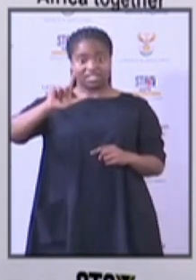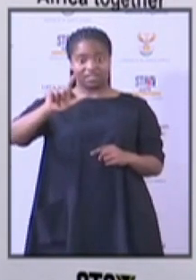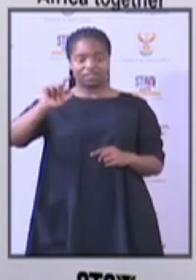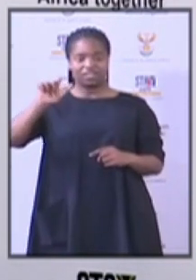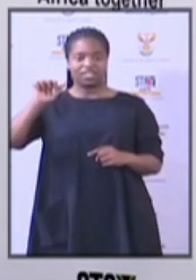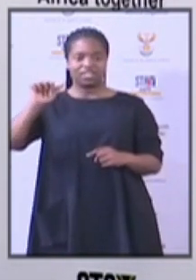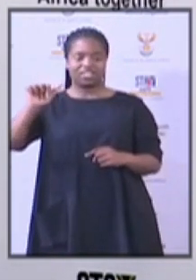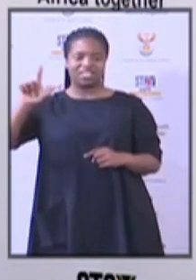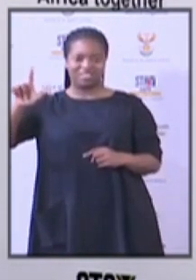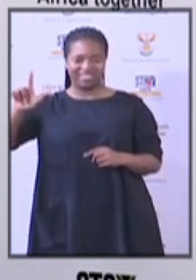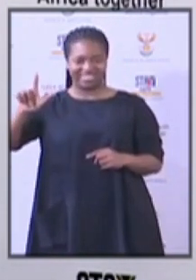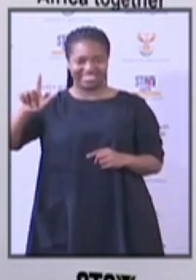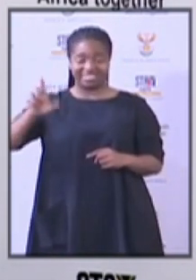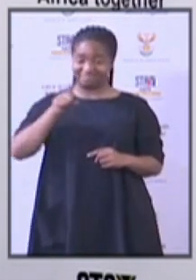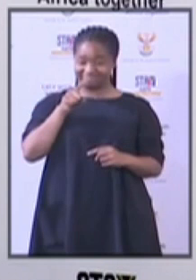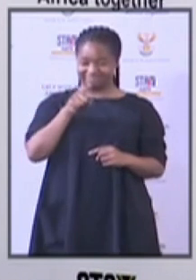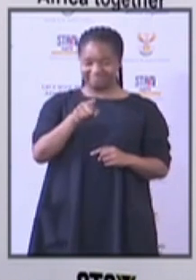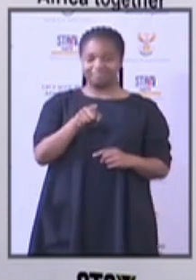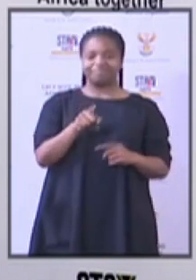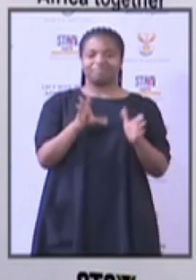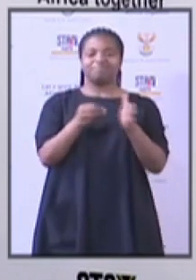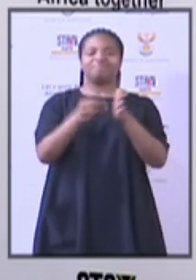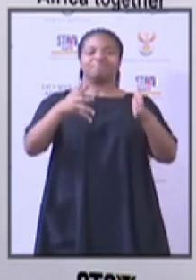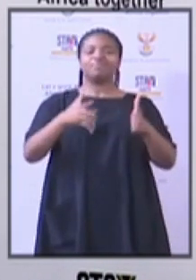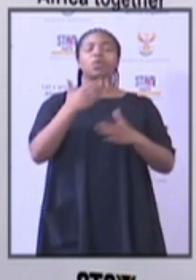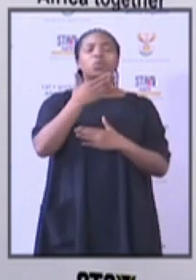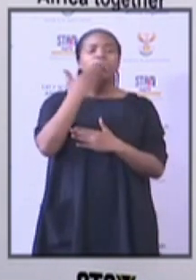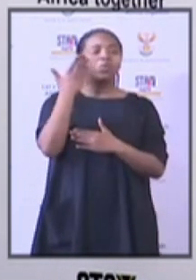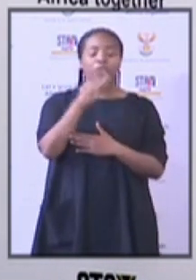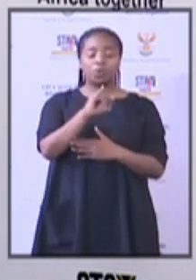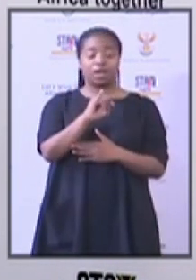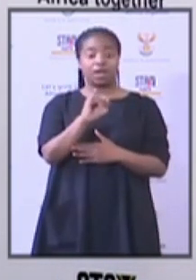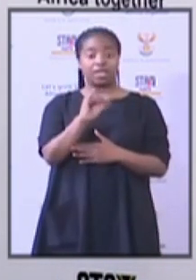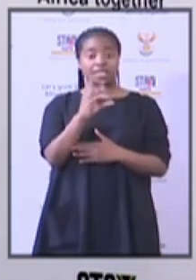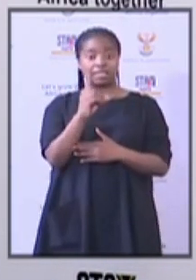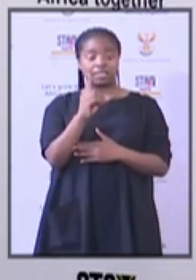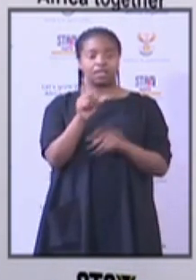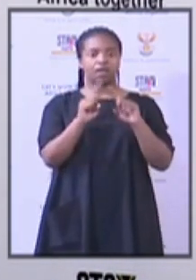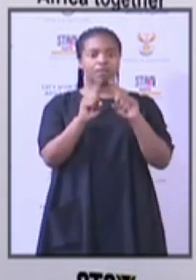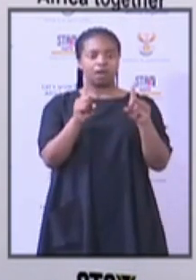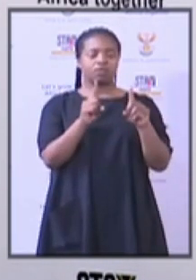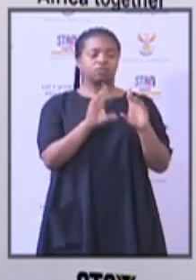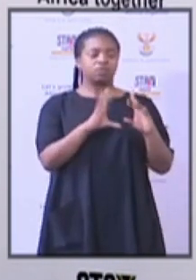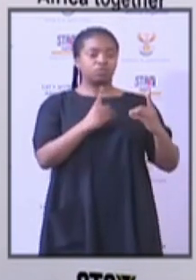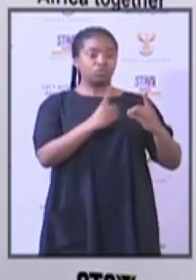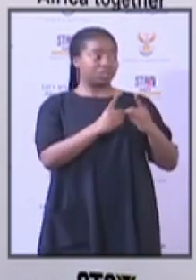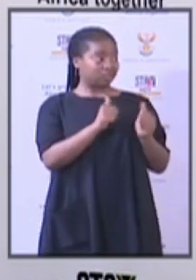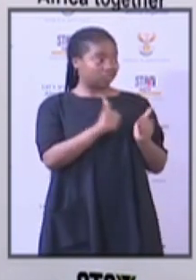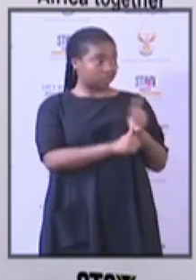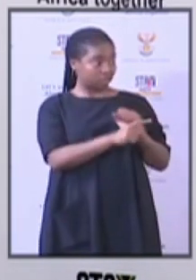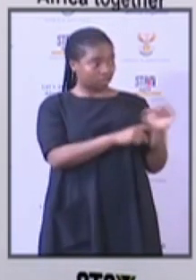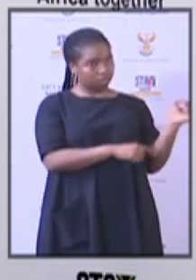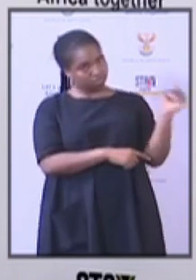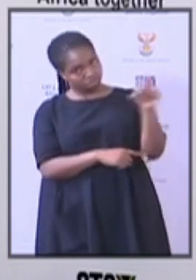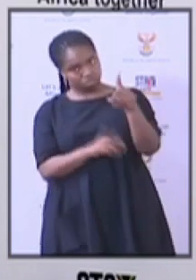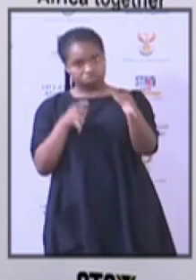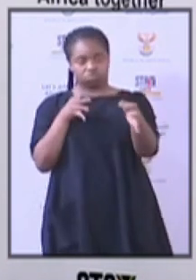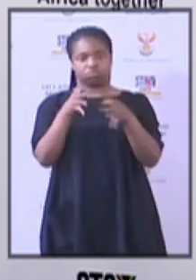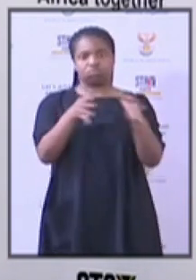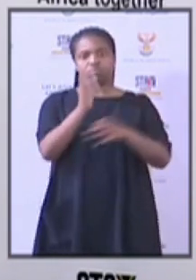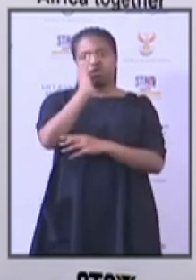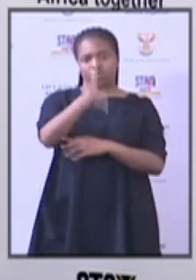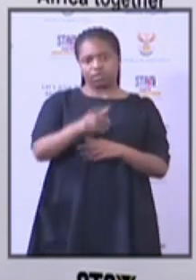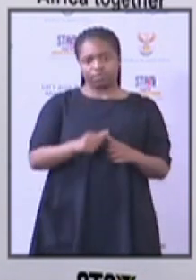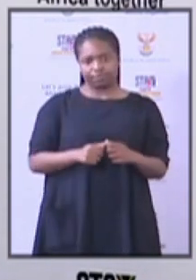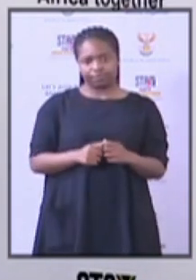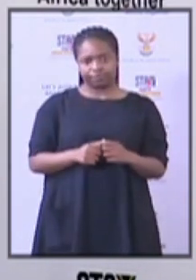637,767. Ra balaletša gore ba ka ya mo diofising program eo deputy minister ge ke fetša mo o tle tla bolela ka yona